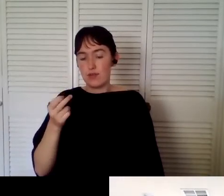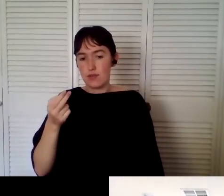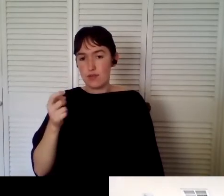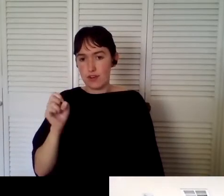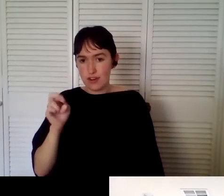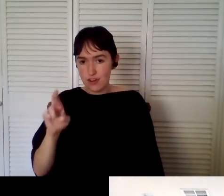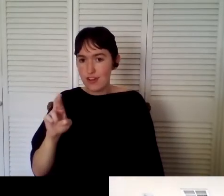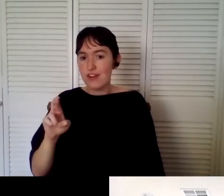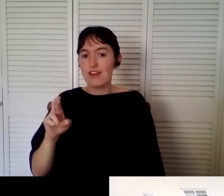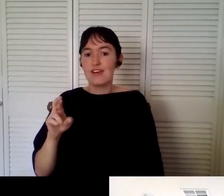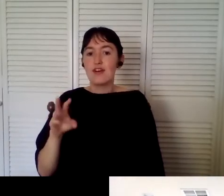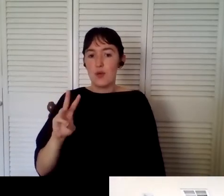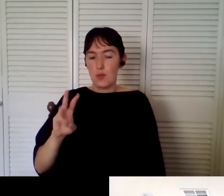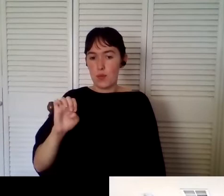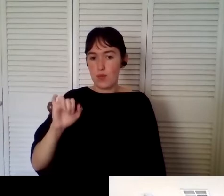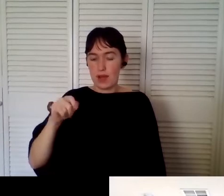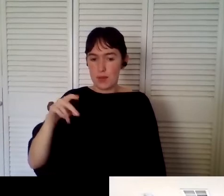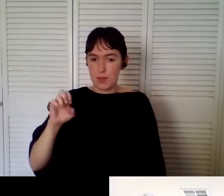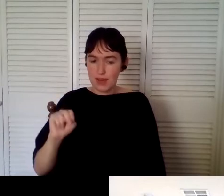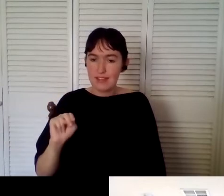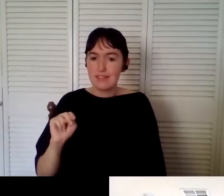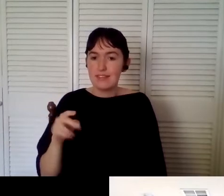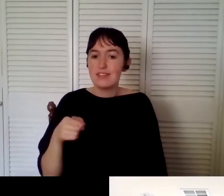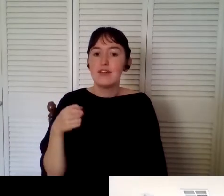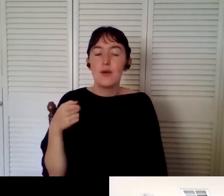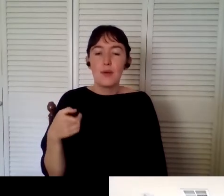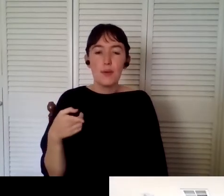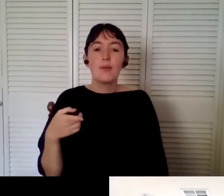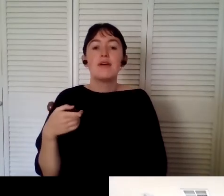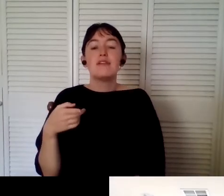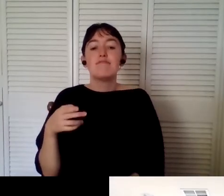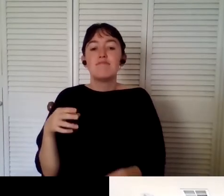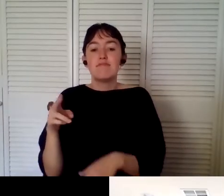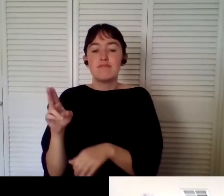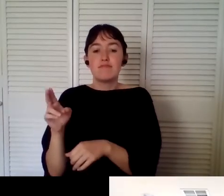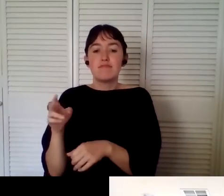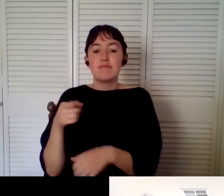coincides with the advent of agriculture in those areas. So around